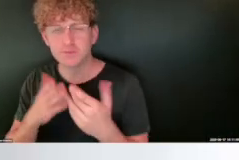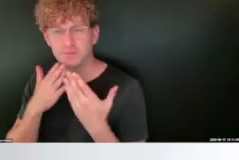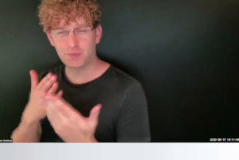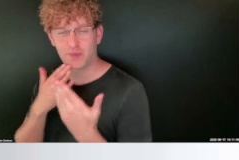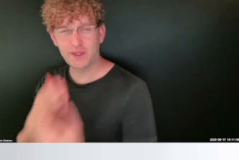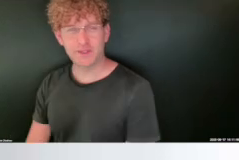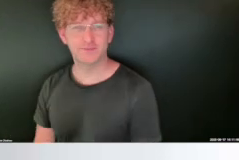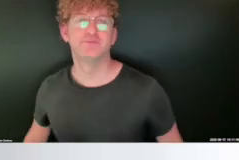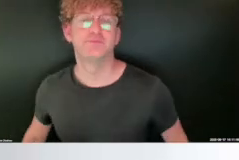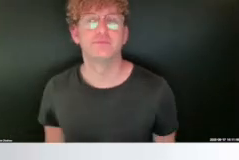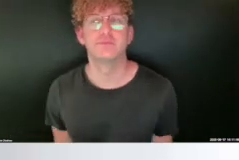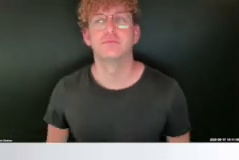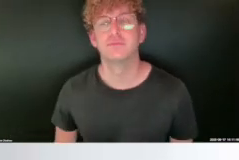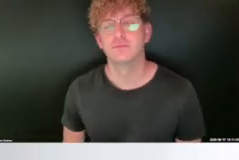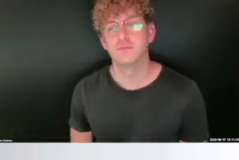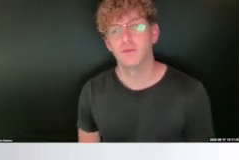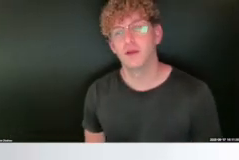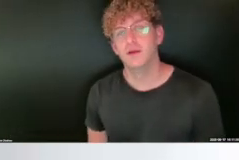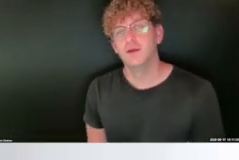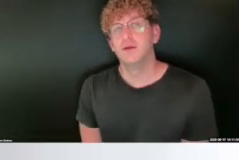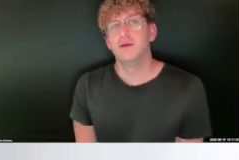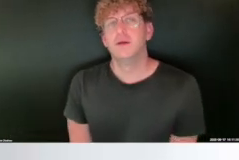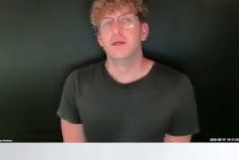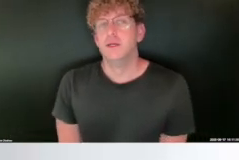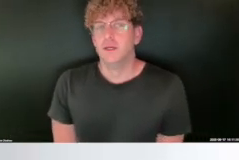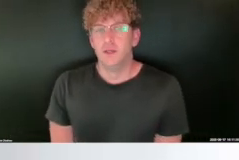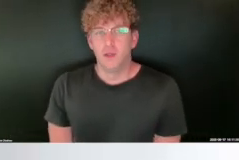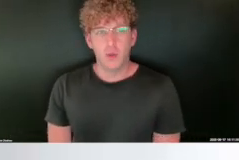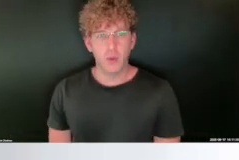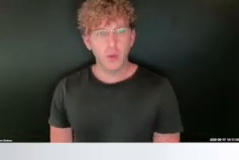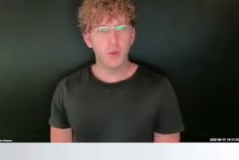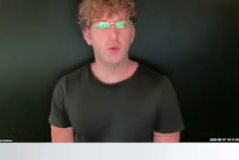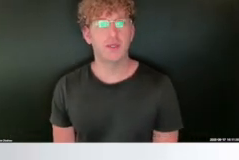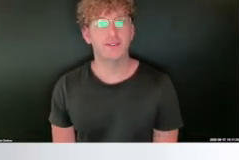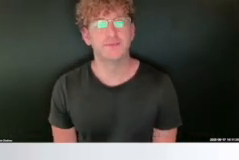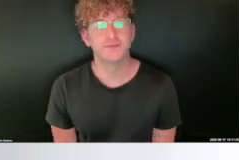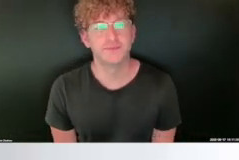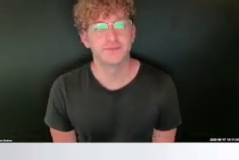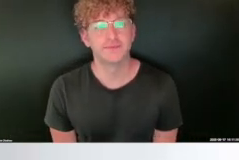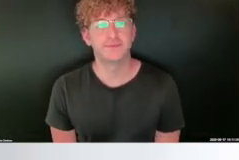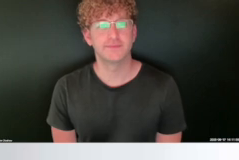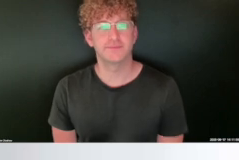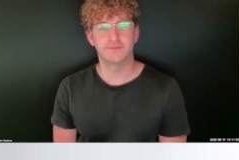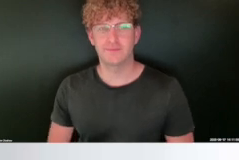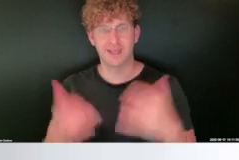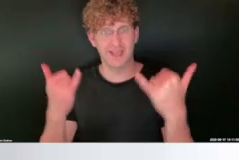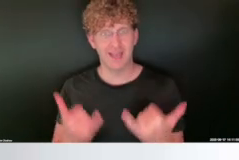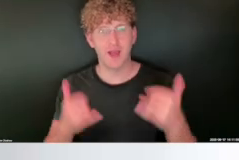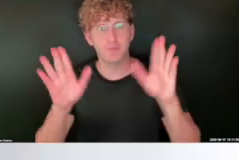presentation. Just as before, we're now going to open the floor up for questions and comments about this part of the